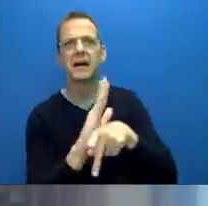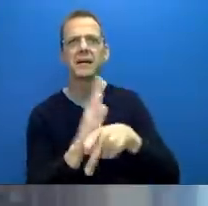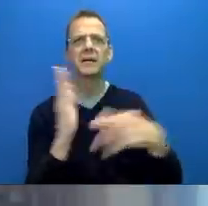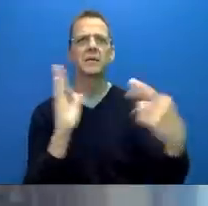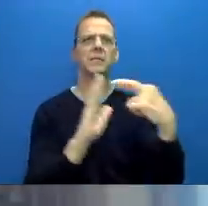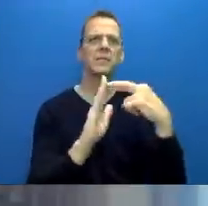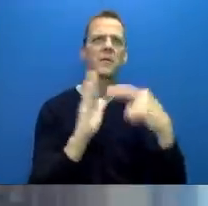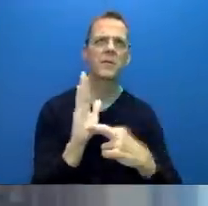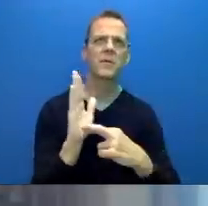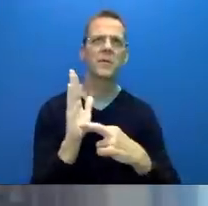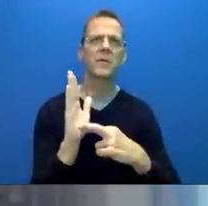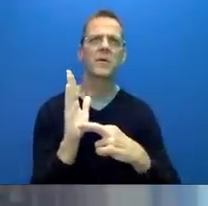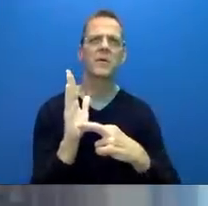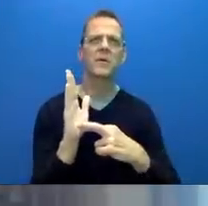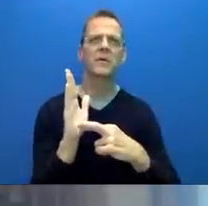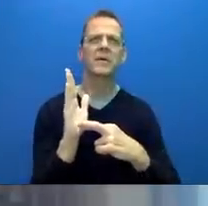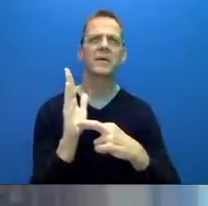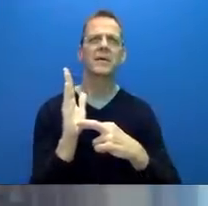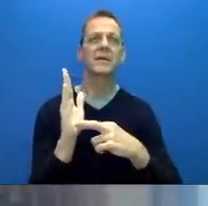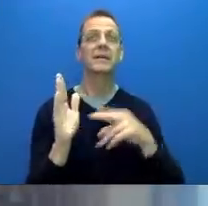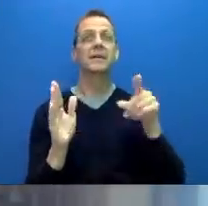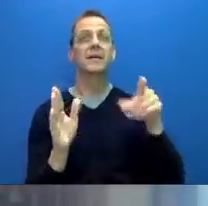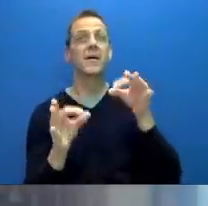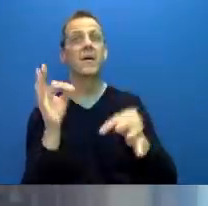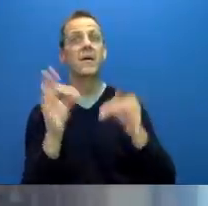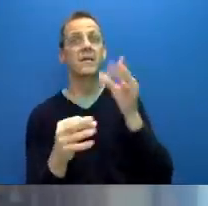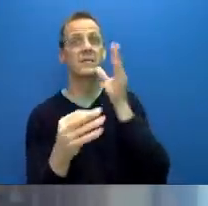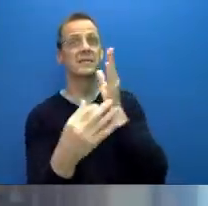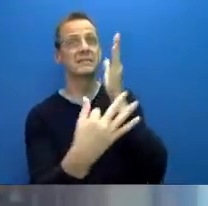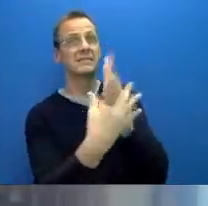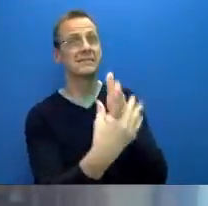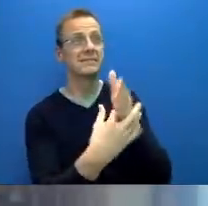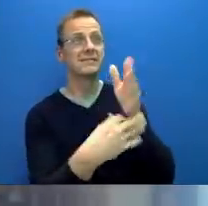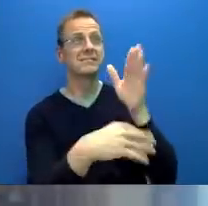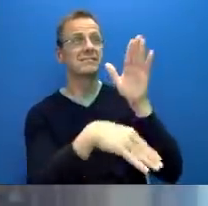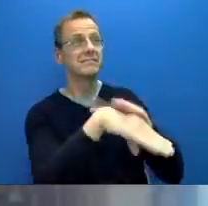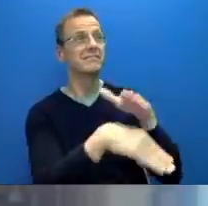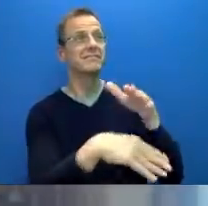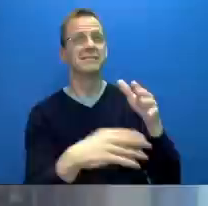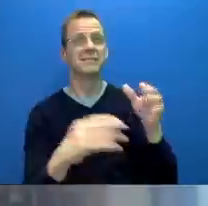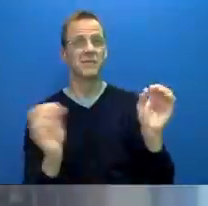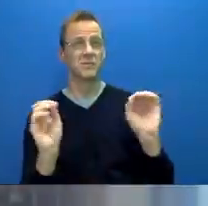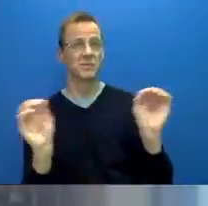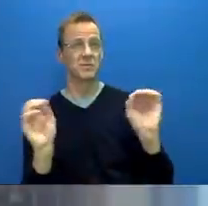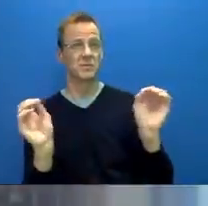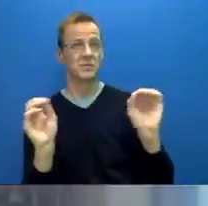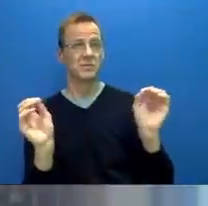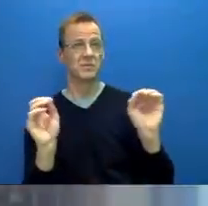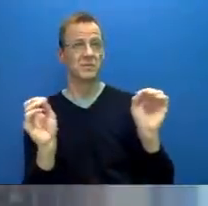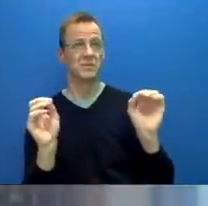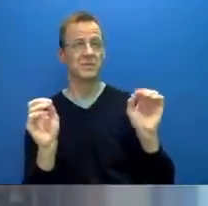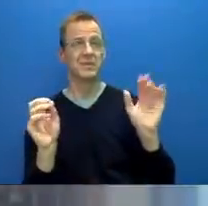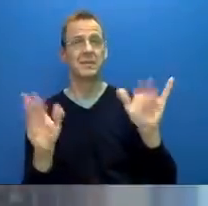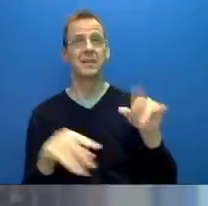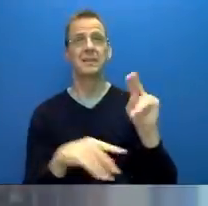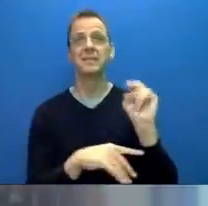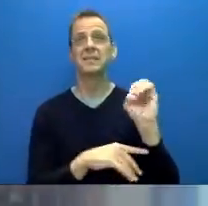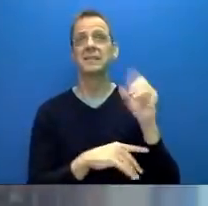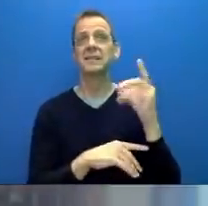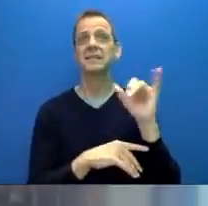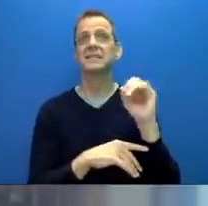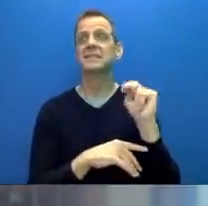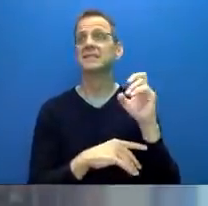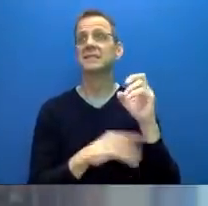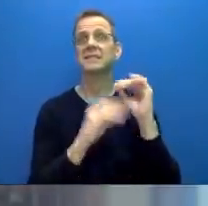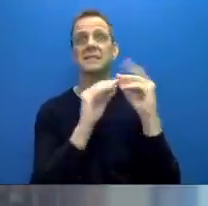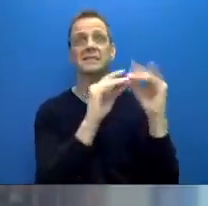interference. If we're talking about negligence, let's say, with the exception of something like the government's acted in bad faith. So it's a